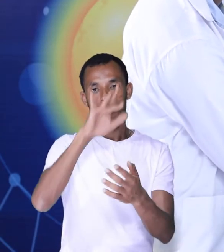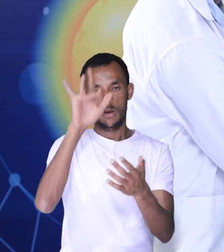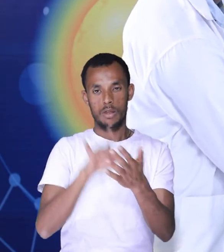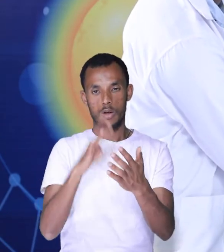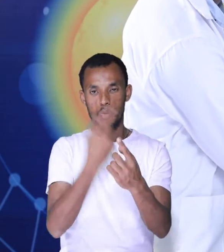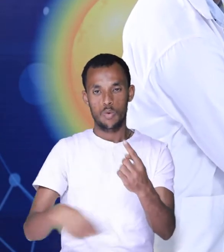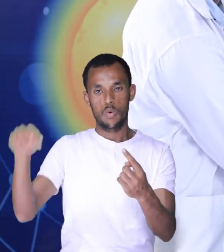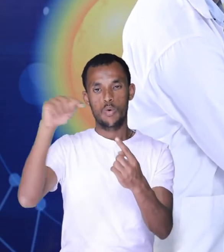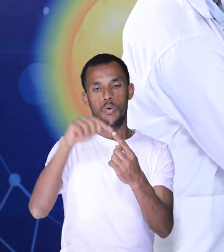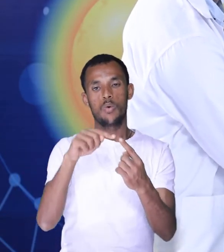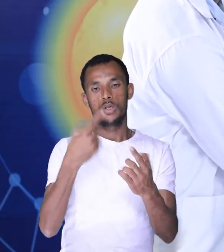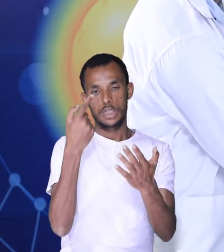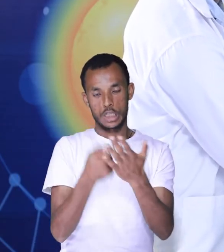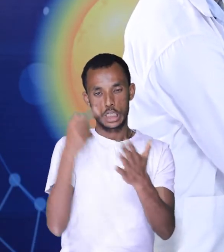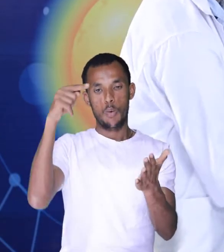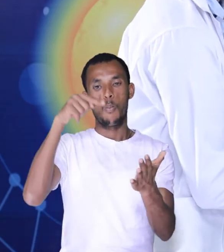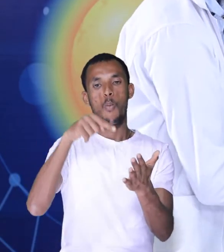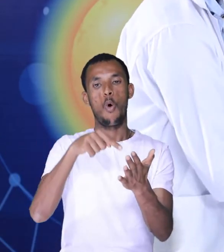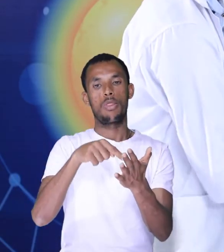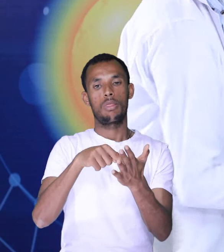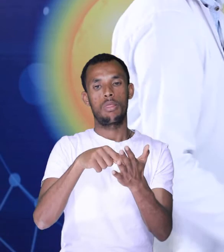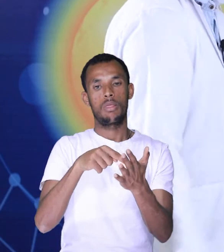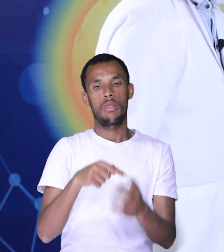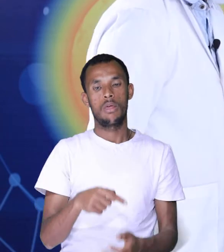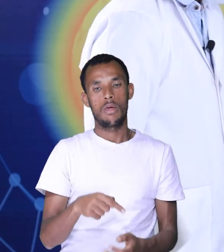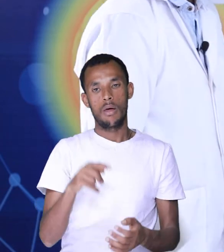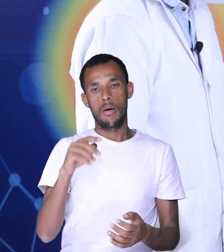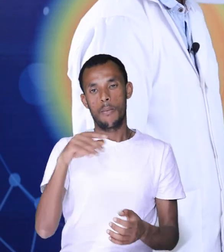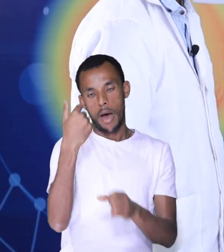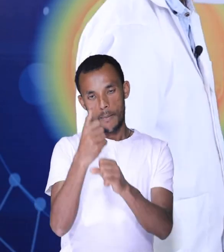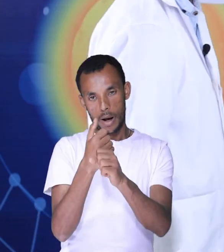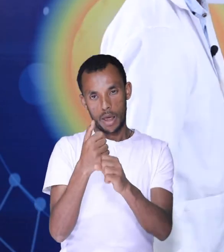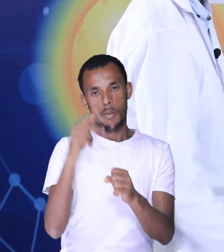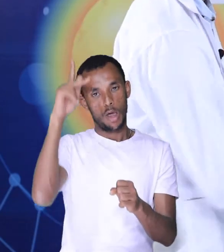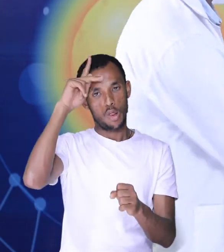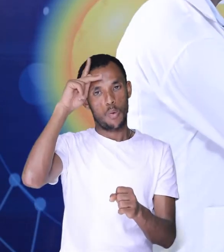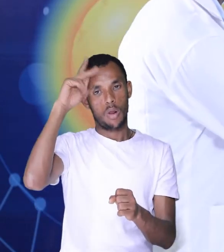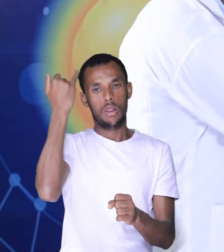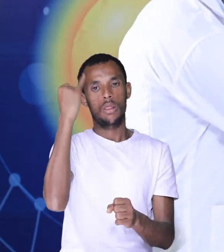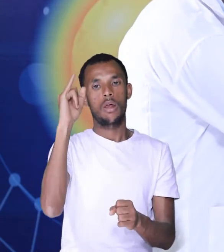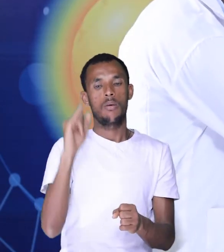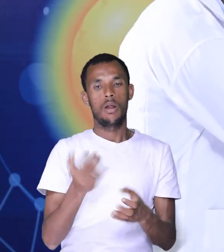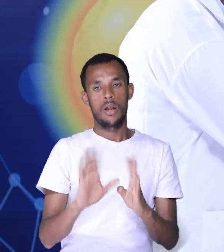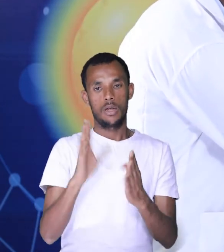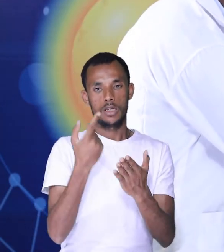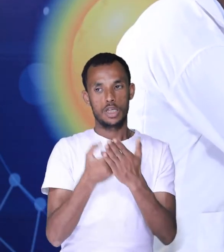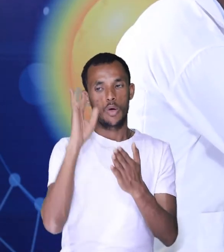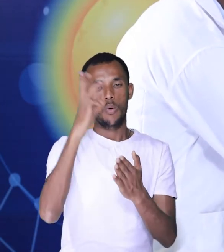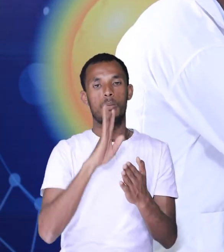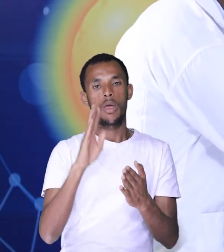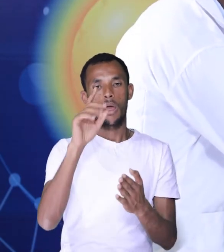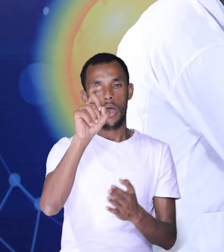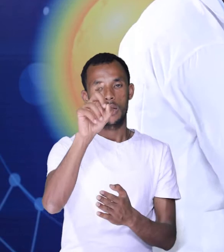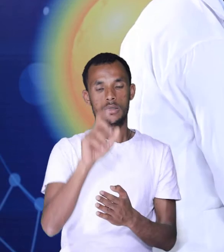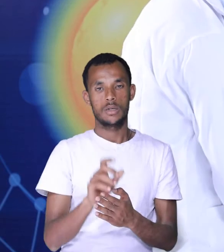to this point, the center to this point, by applying Pythagoras Theorem. Let this will be